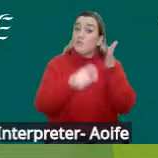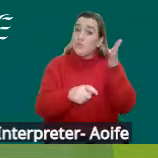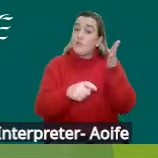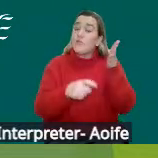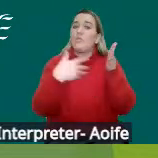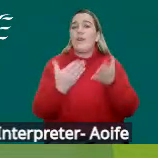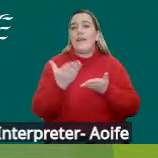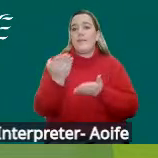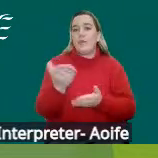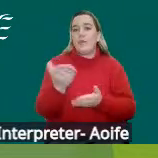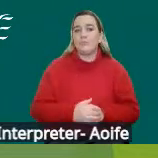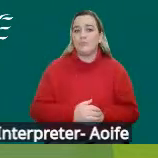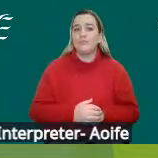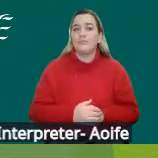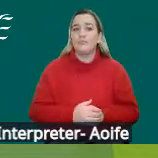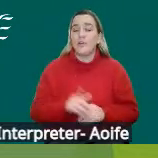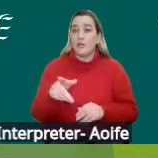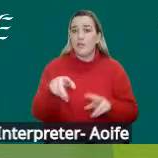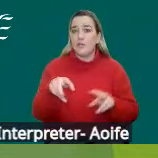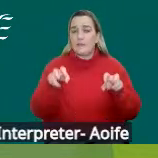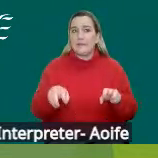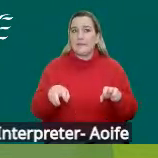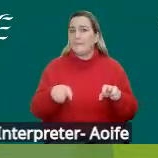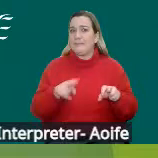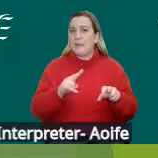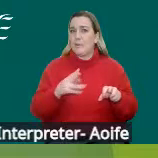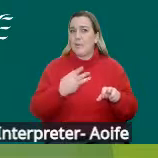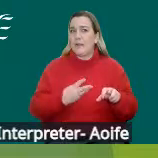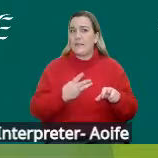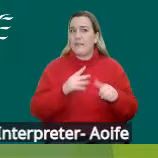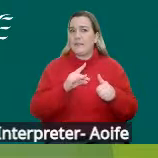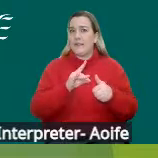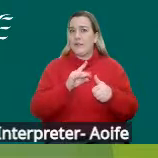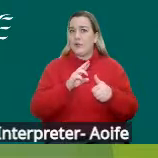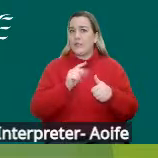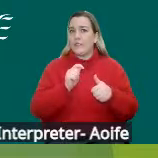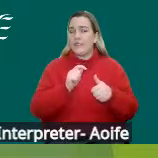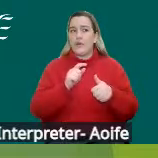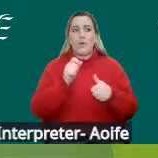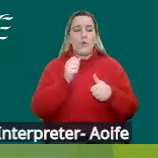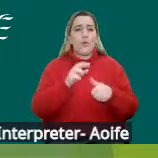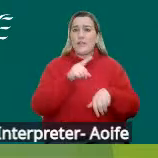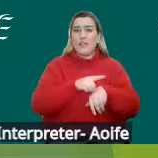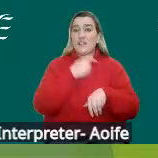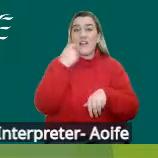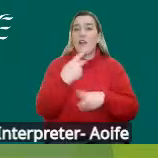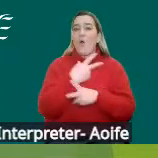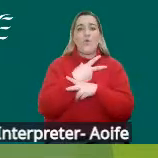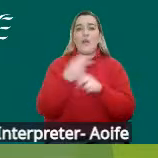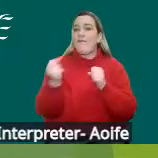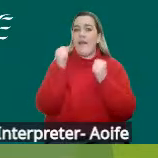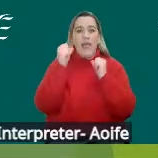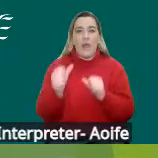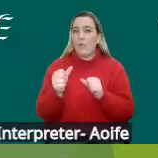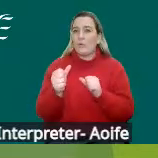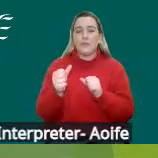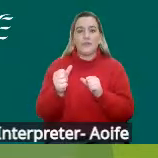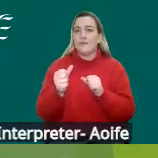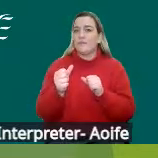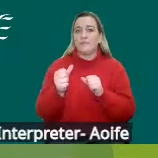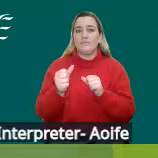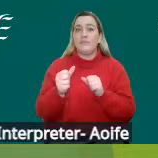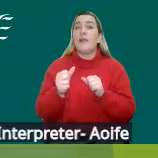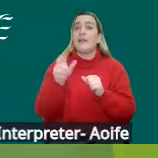So if you're sitting there and you're thinking, I don't want HRT, and or my doctor said I can never have HRT, can I still